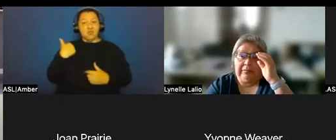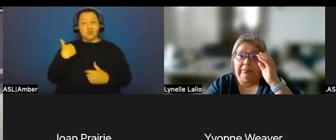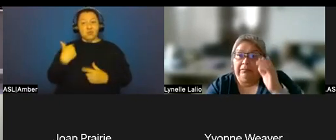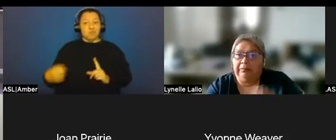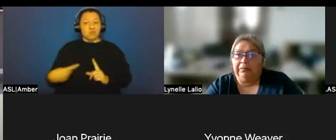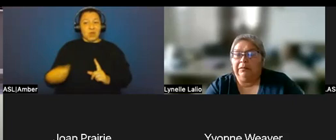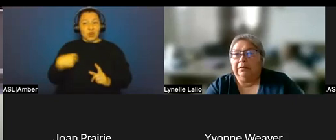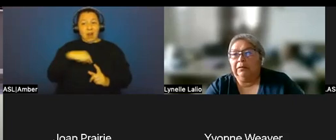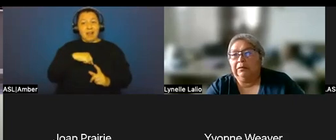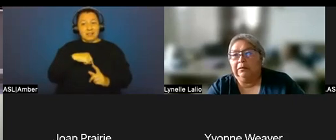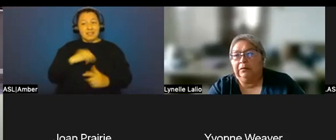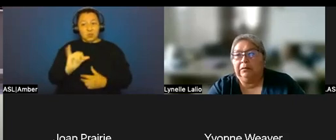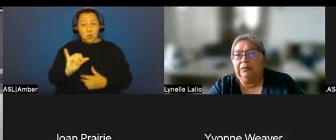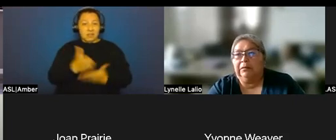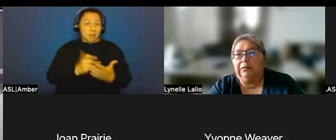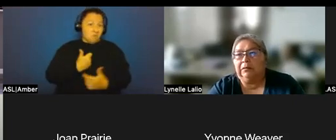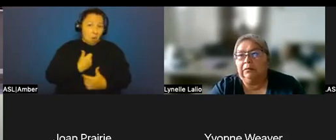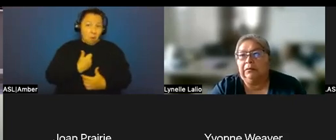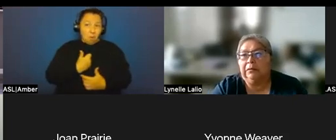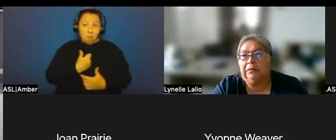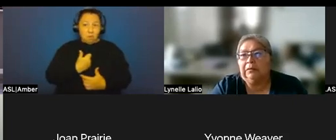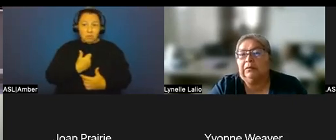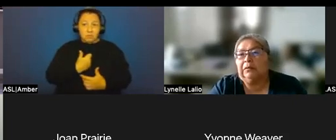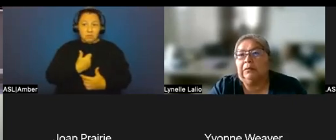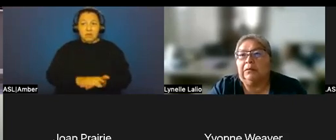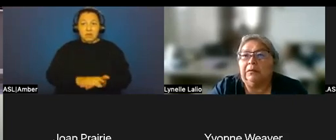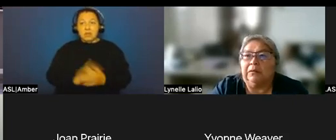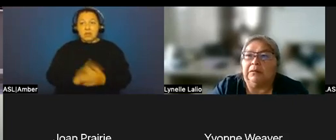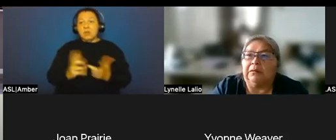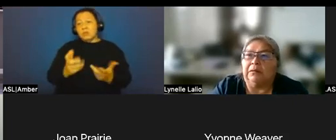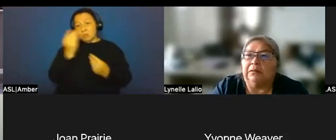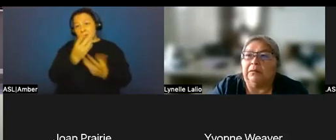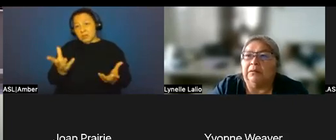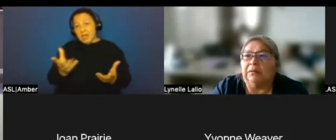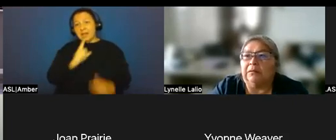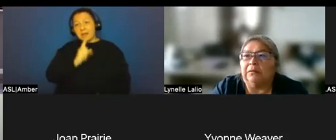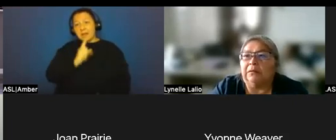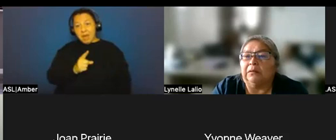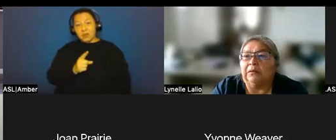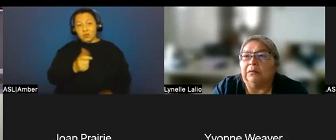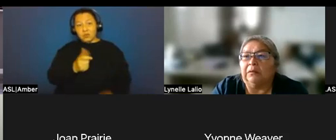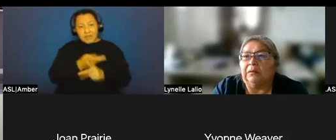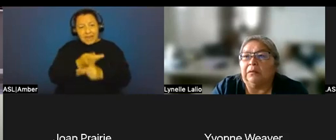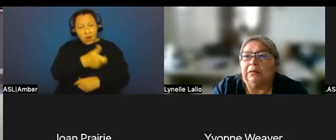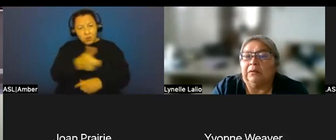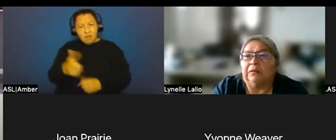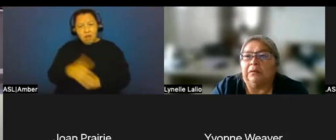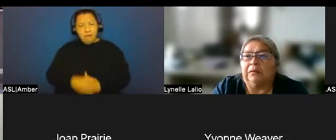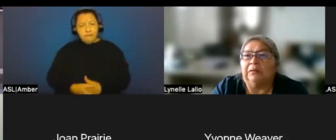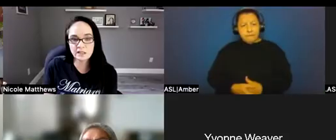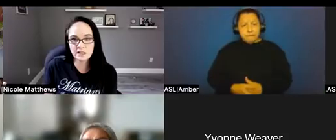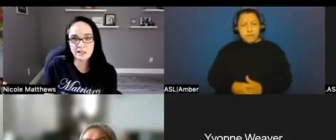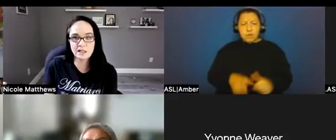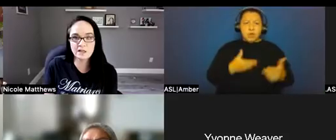And so also, just want to say, make sure you take care of yourself during